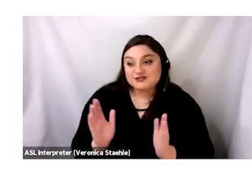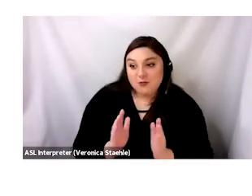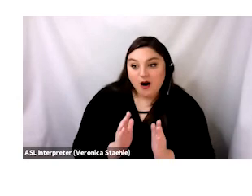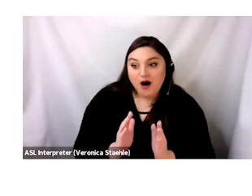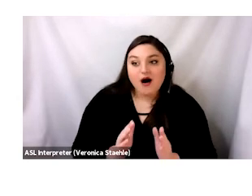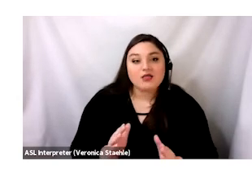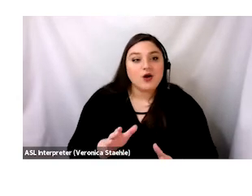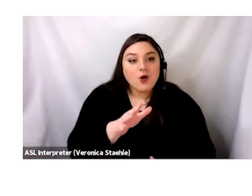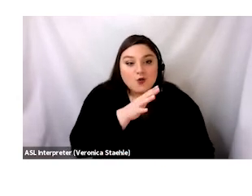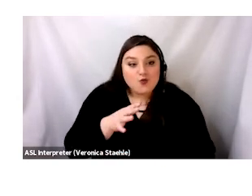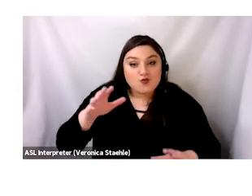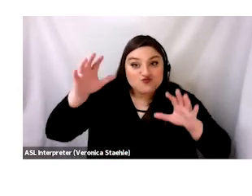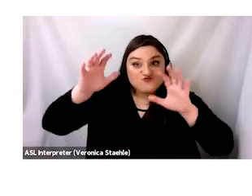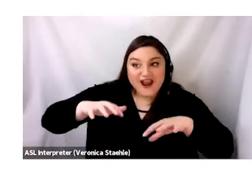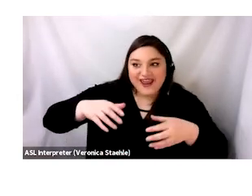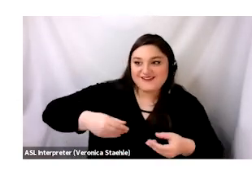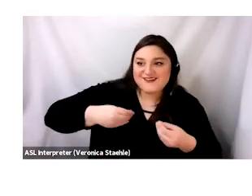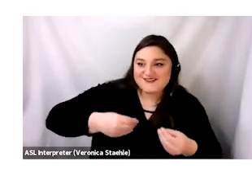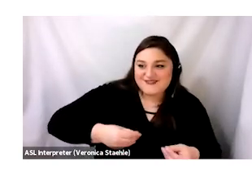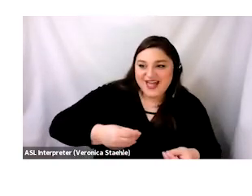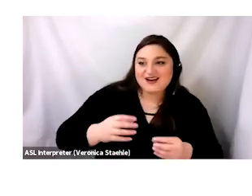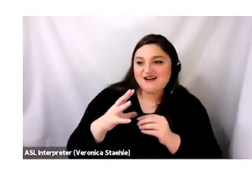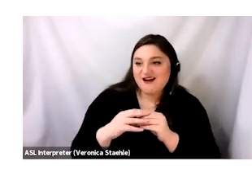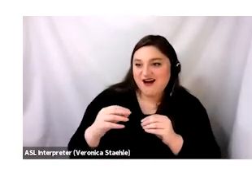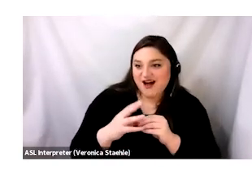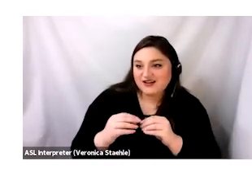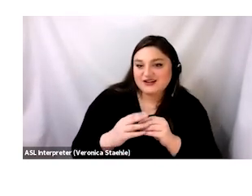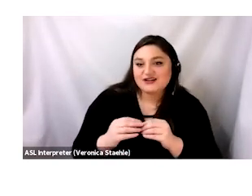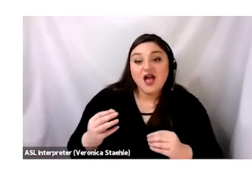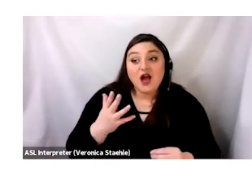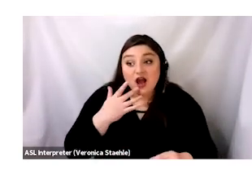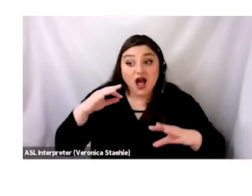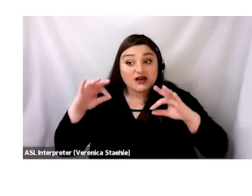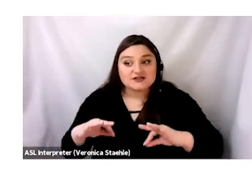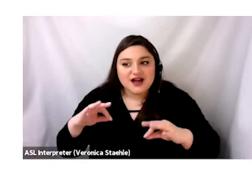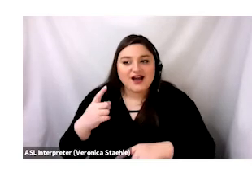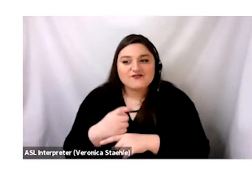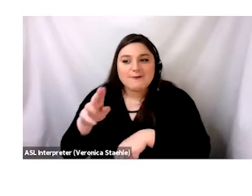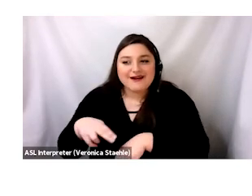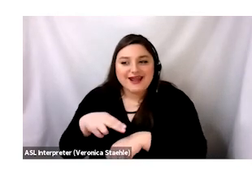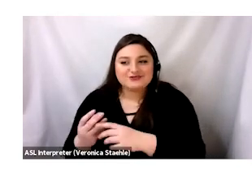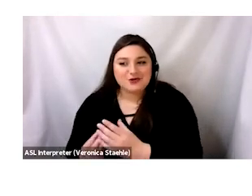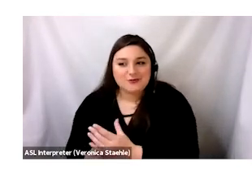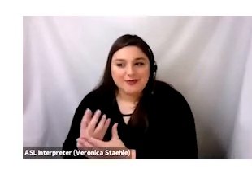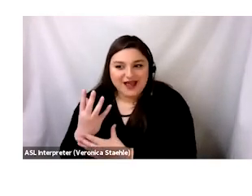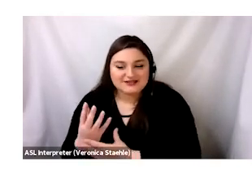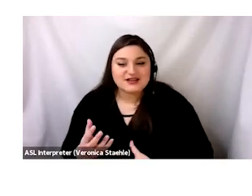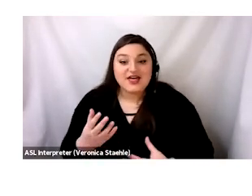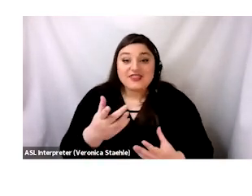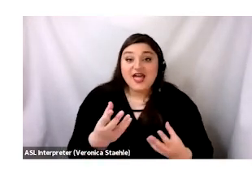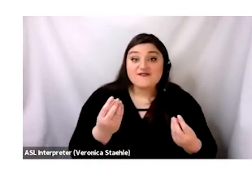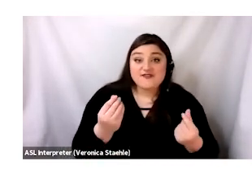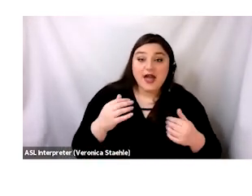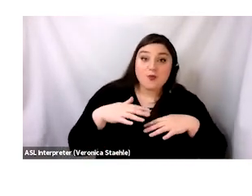the yarn hand-spun by skilled khadi workers and colored with natural dyes, with the fabric woven on hand looms